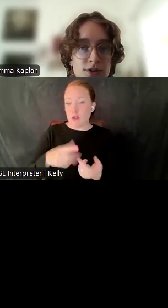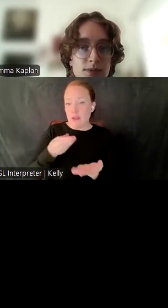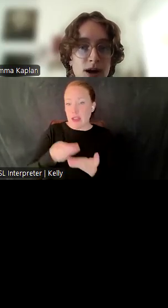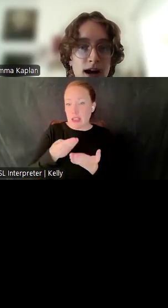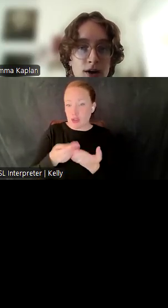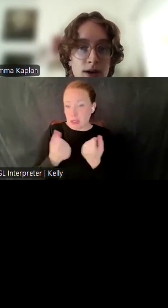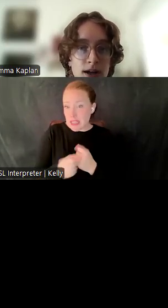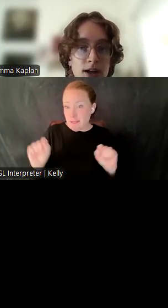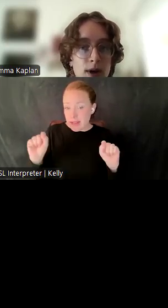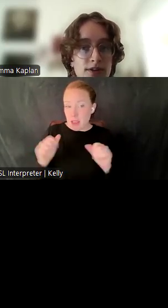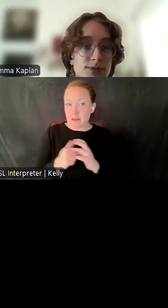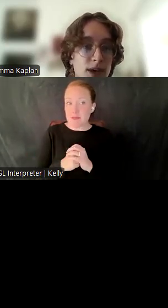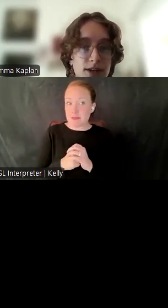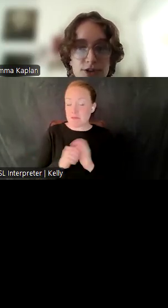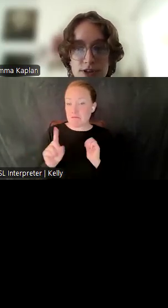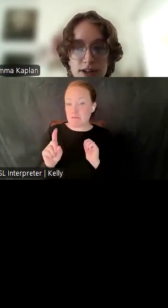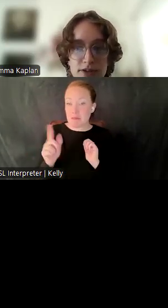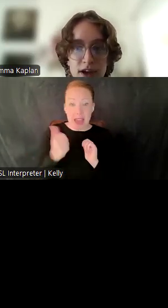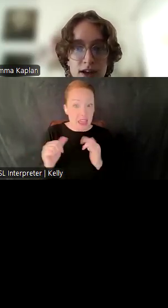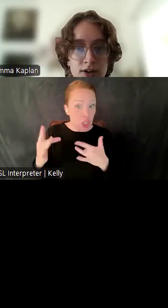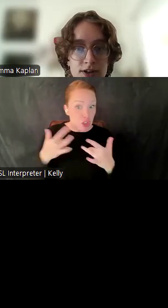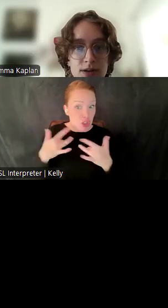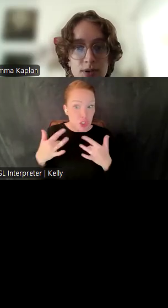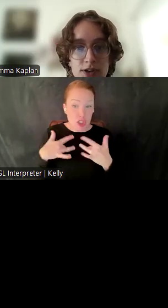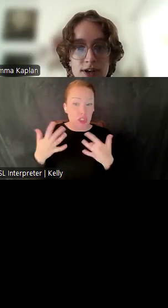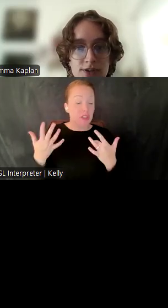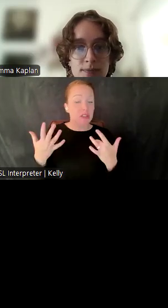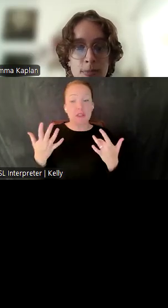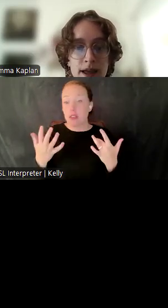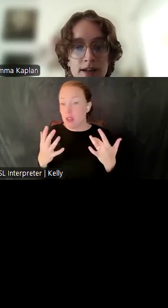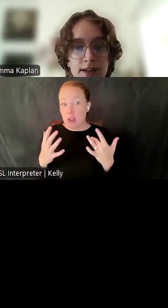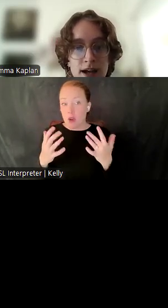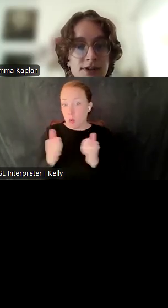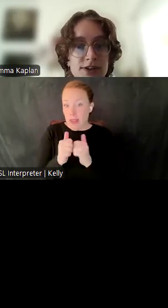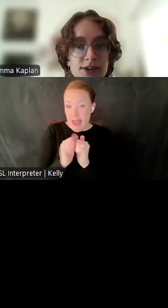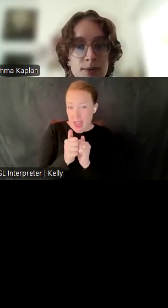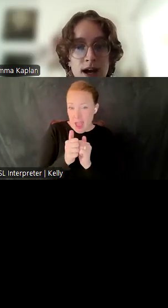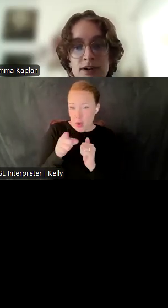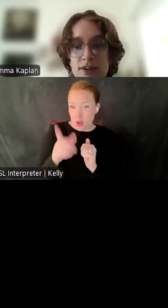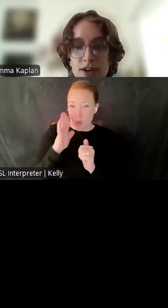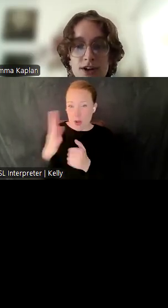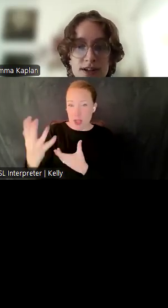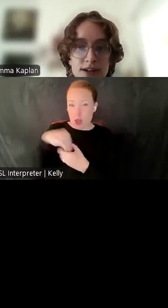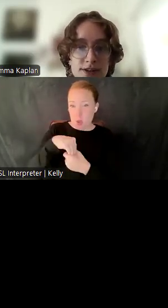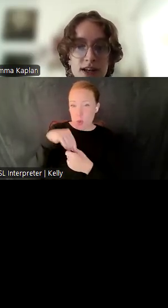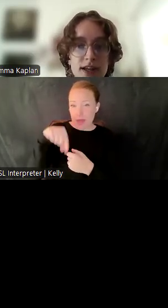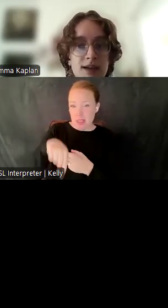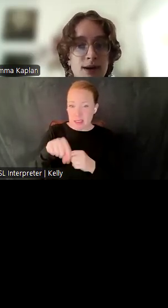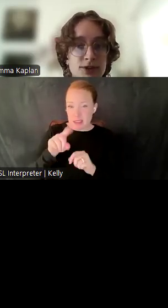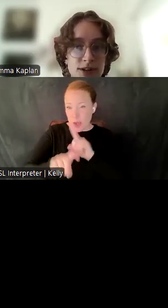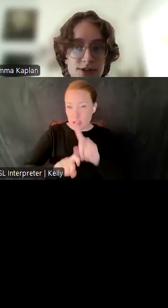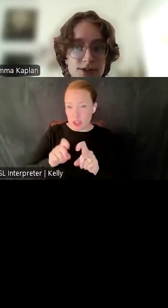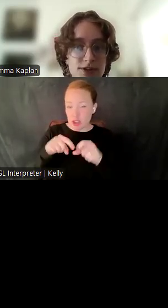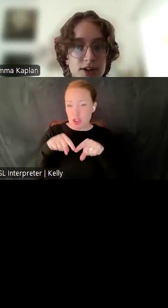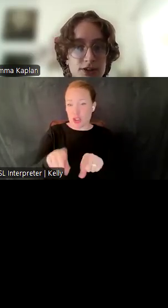there any concerns about how and where this might logistically fit in your intake process? And then lastly, does anyone have any thoughts or ideas that